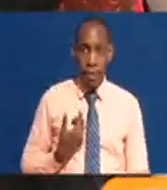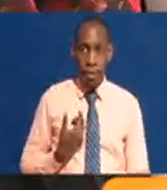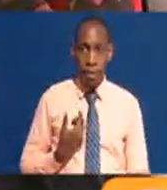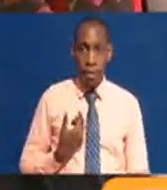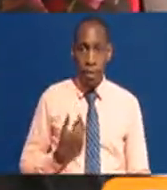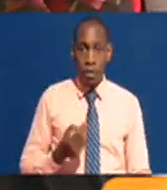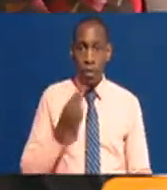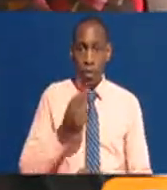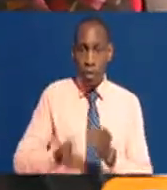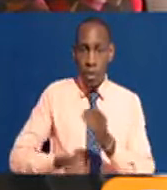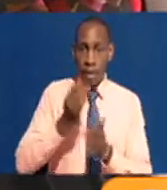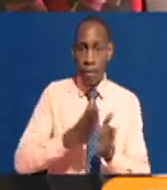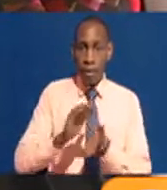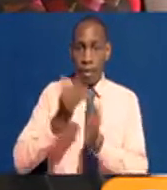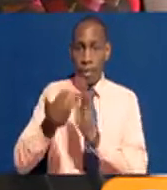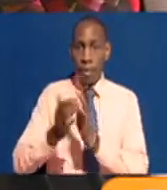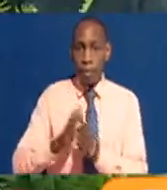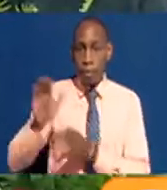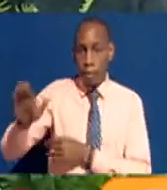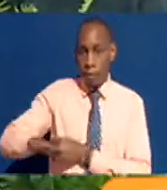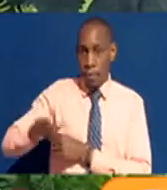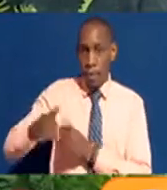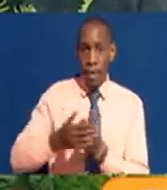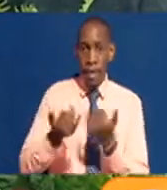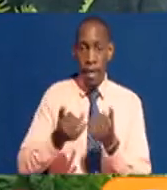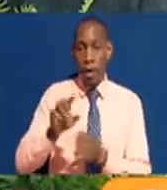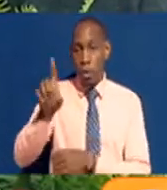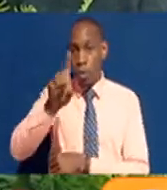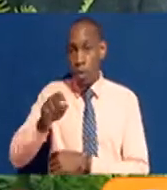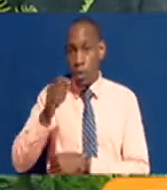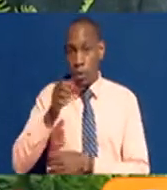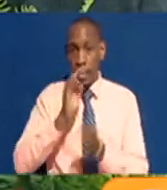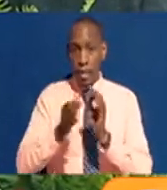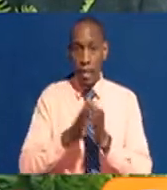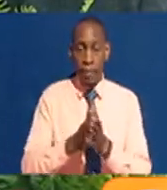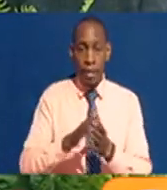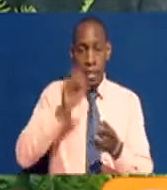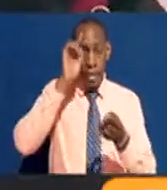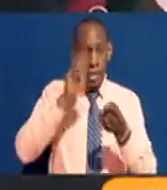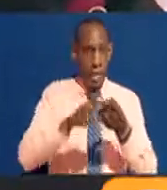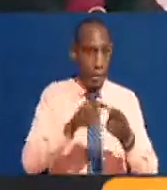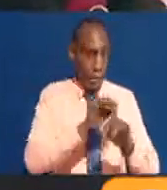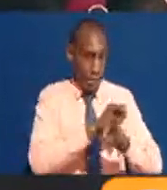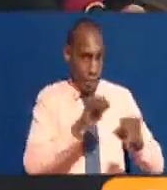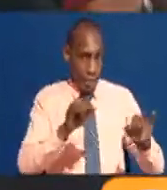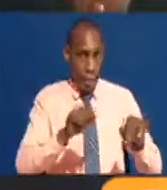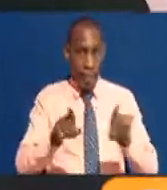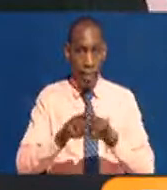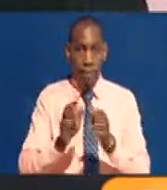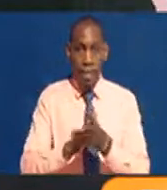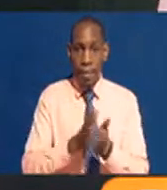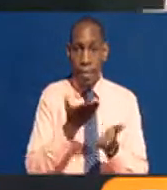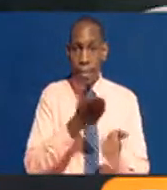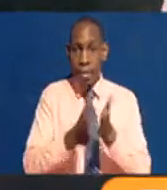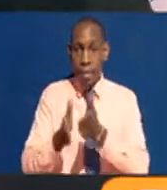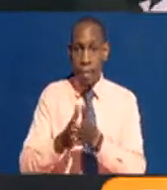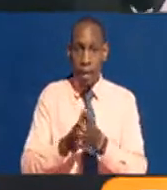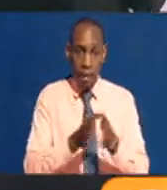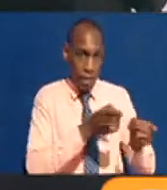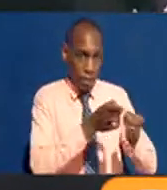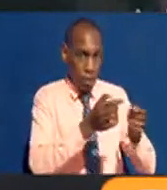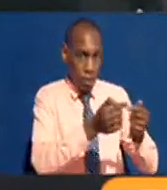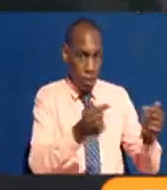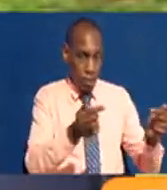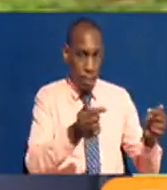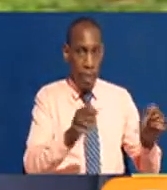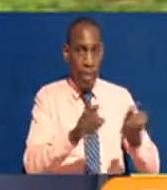Thursday unveil his plan before the August House, questions abound as to whether the intentions were pure and if it was a scheme to muzzle the opposition,